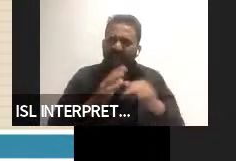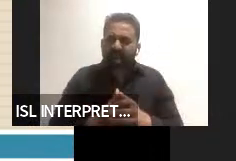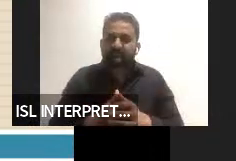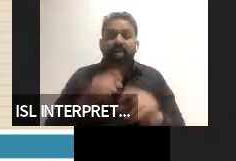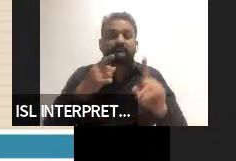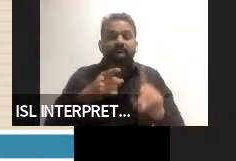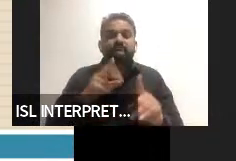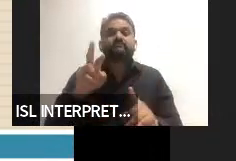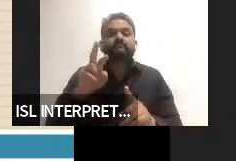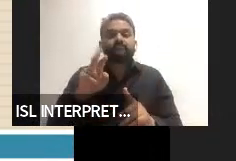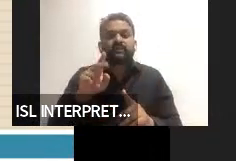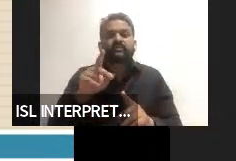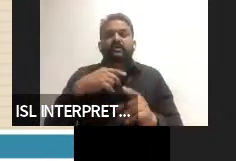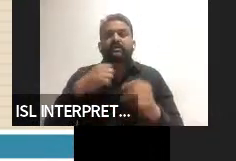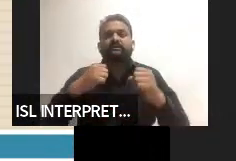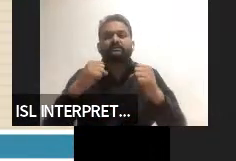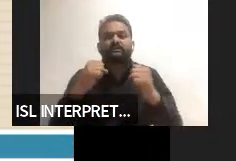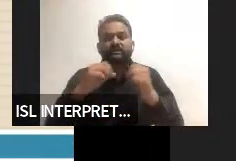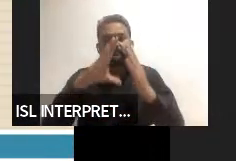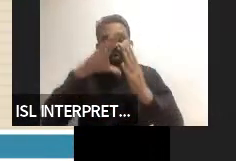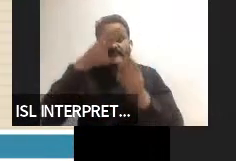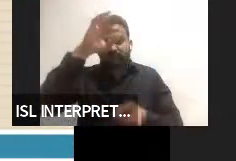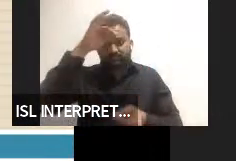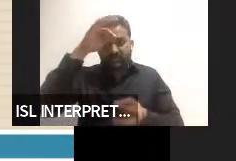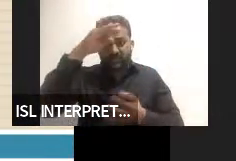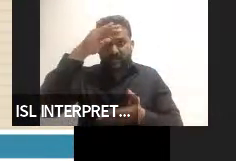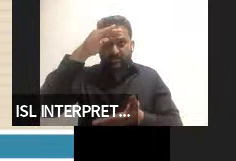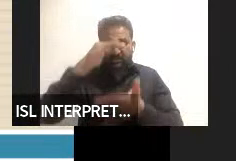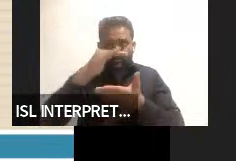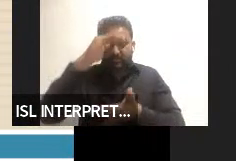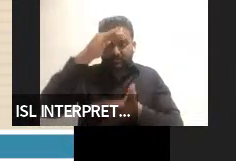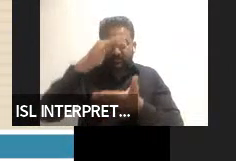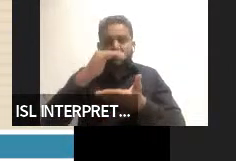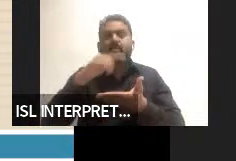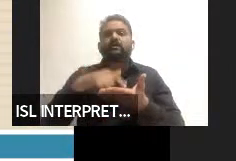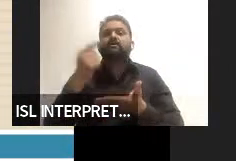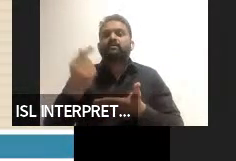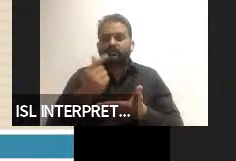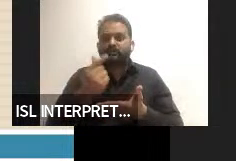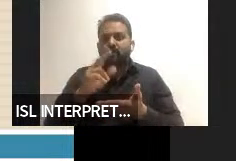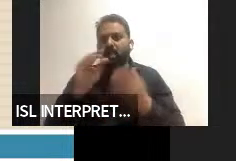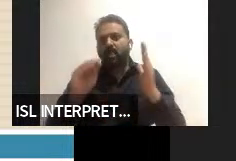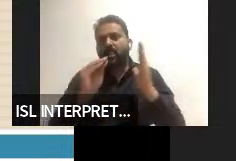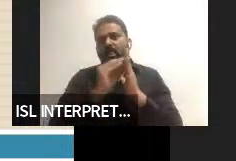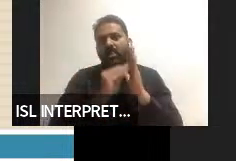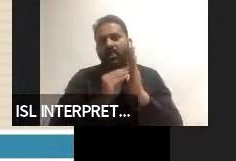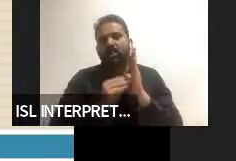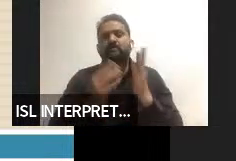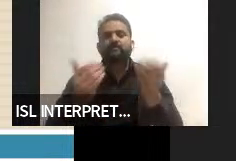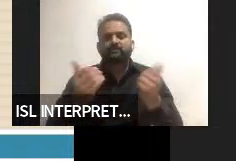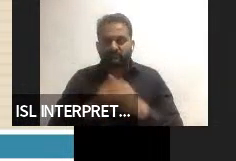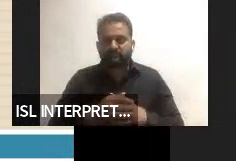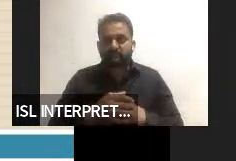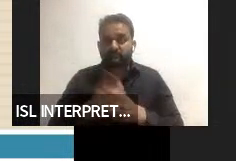you save a space, the pages, so that you can run other arguments in that. So just be